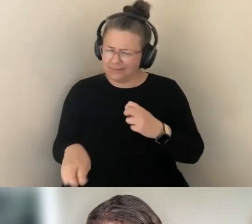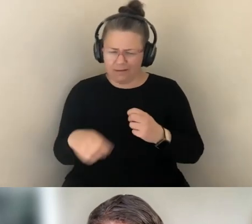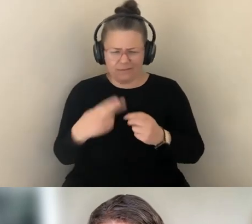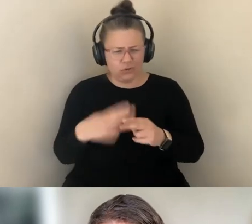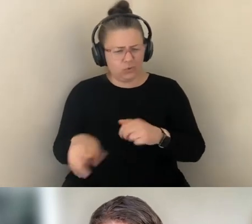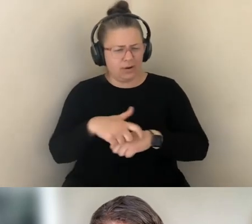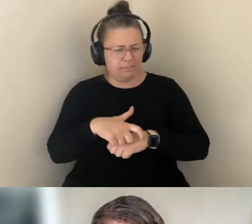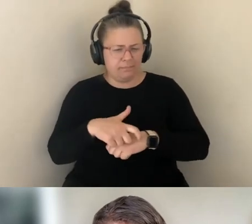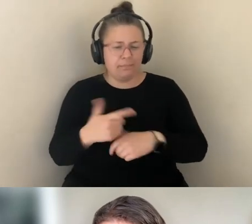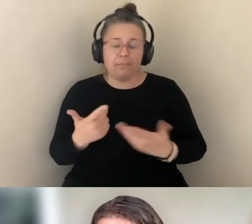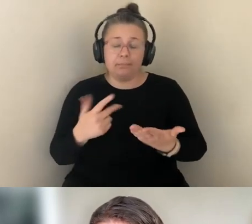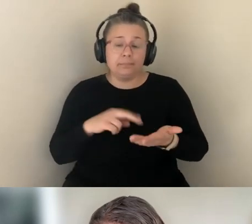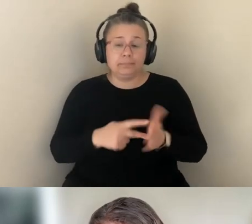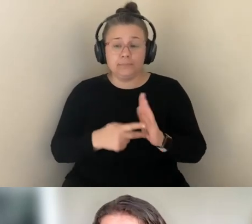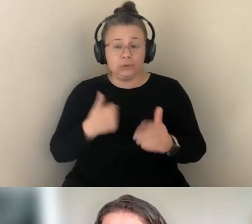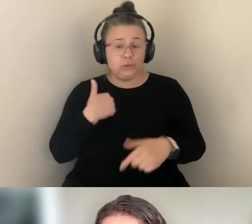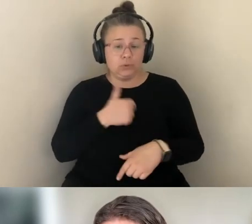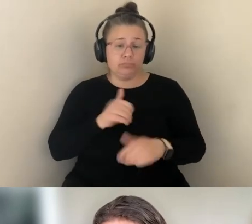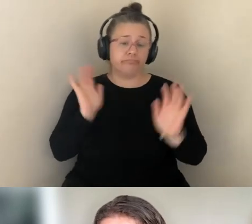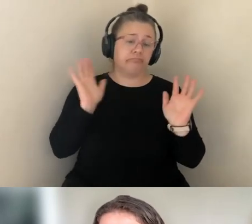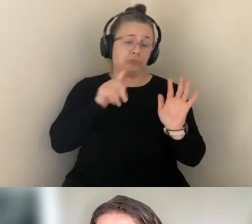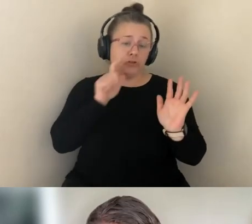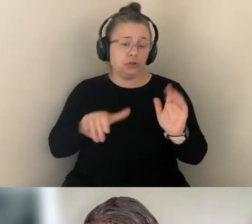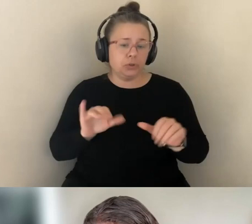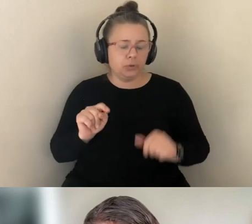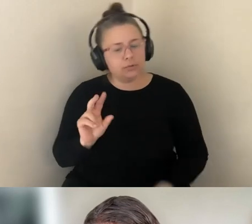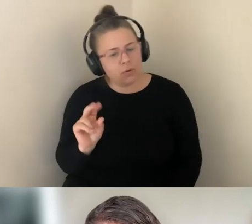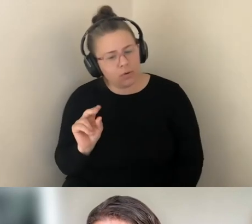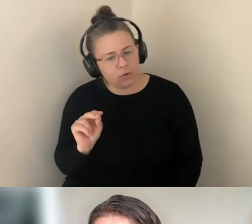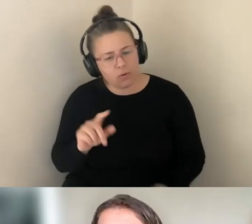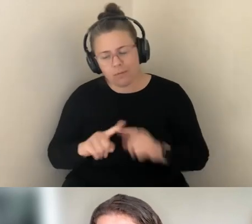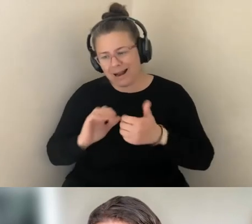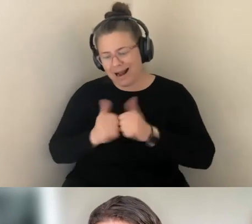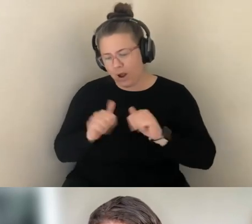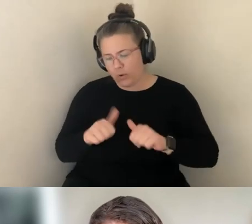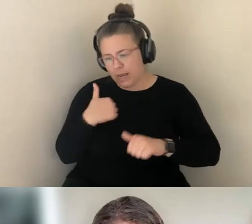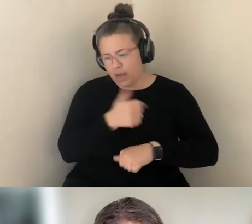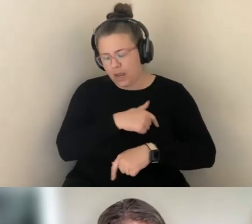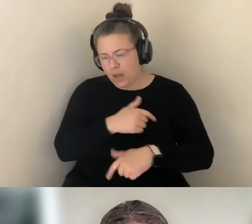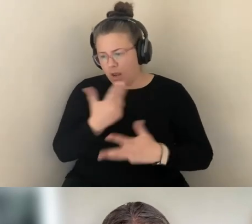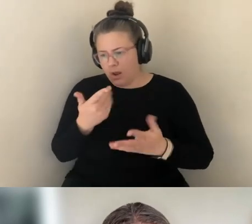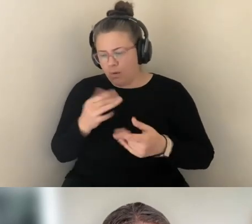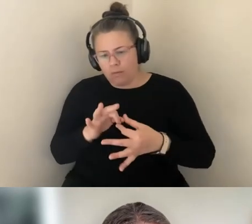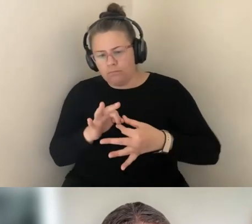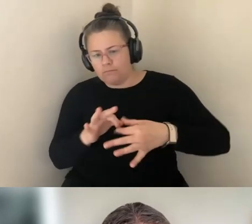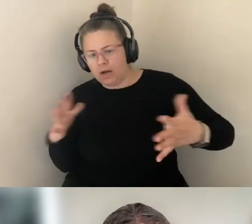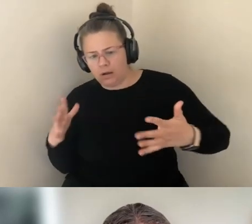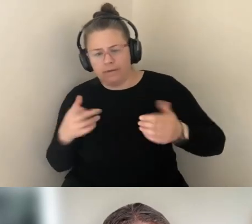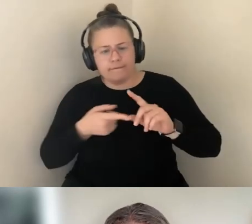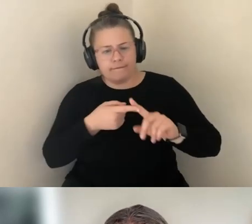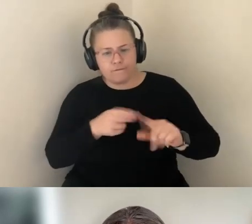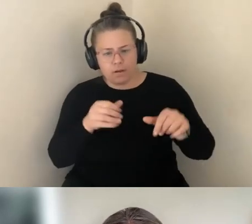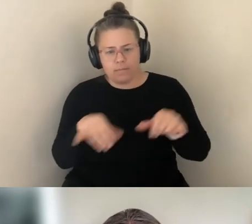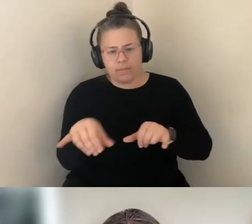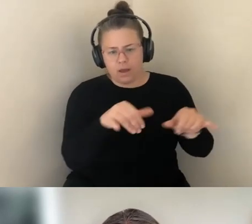short space, really help to begin to disentangle some of the messaging that people are getting outside of the context of genetic counseling. I